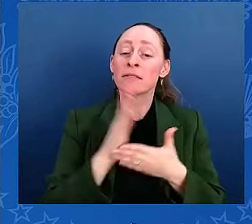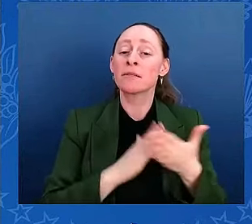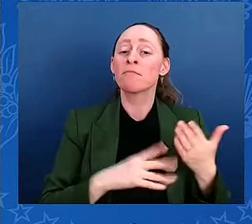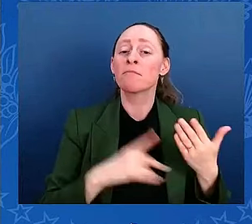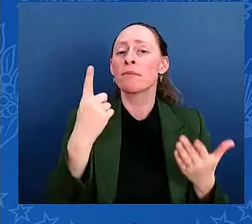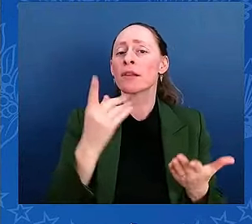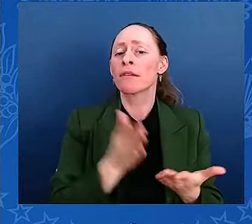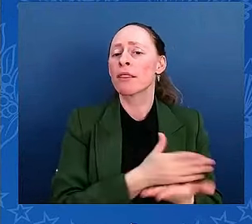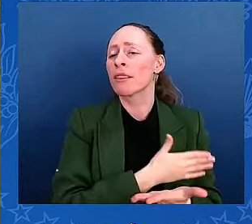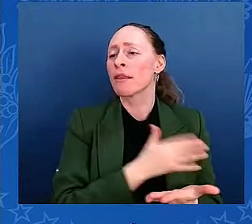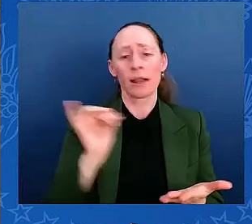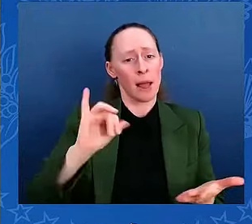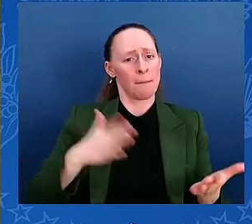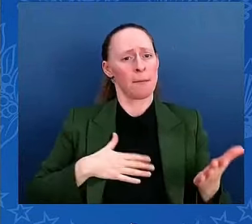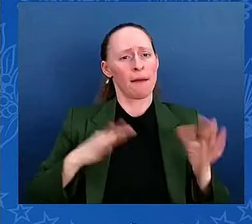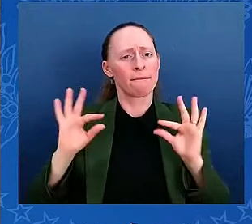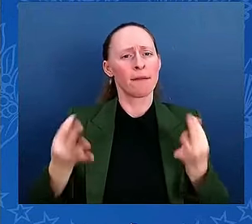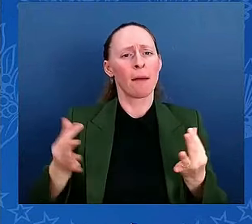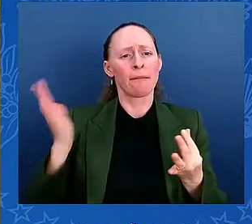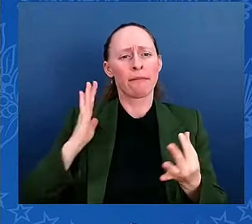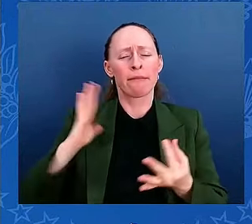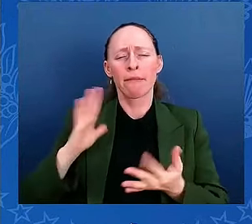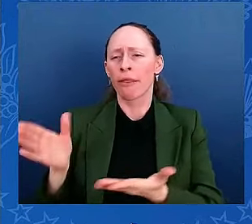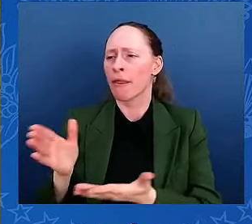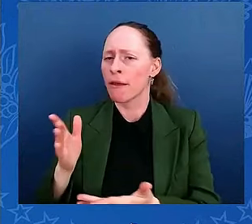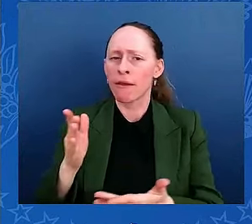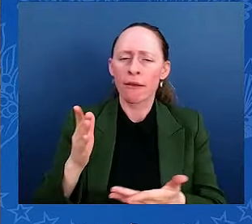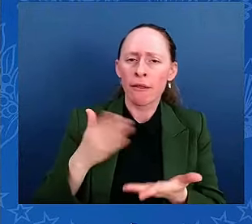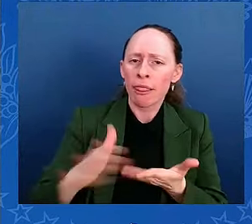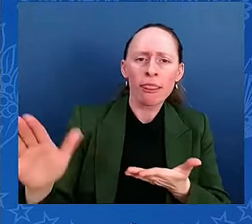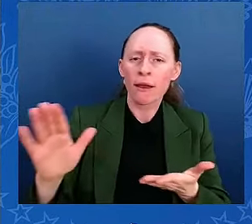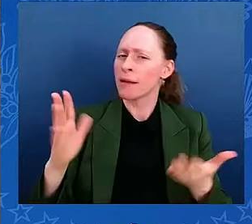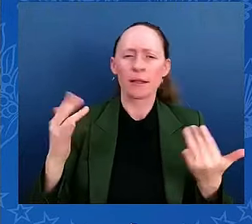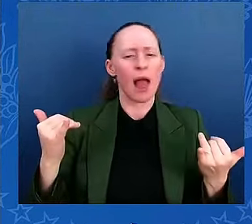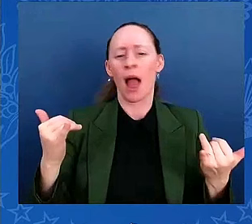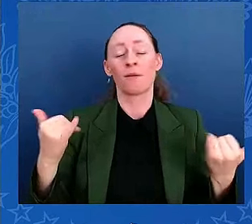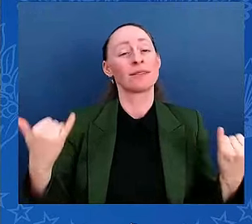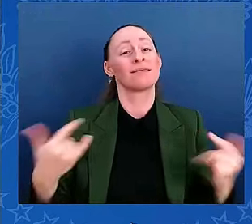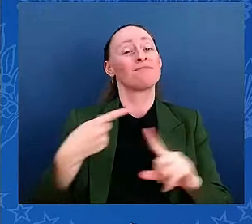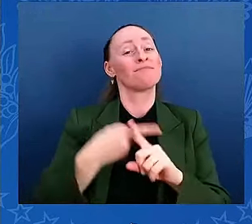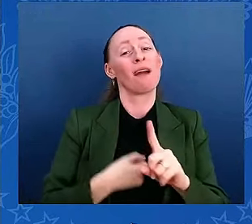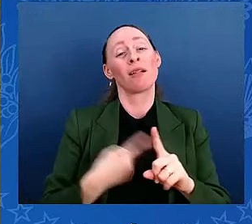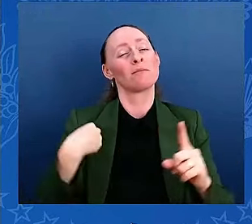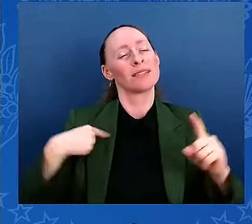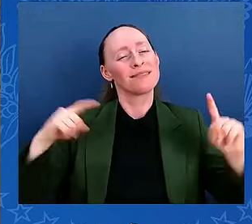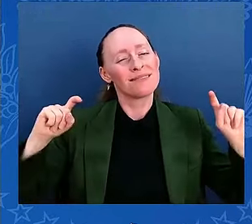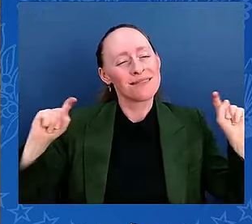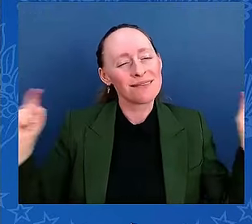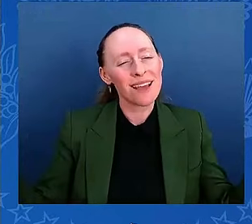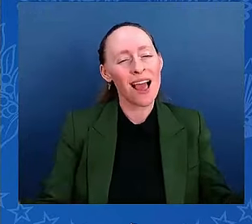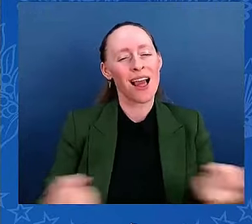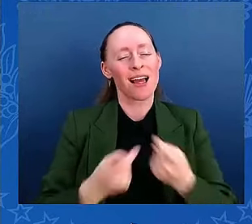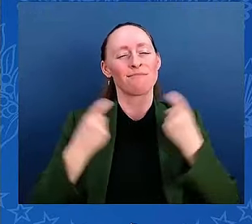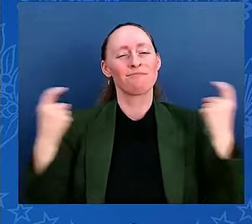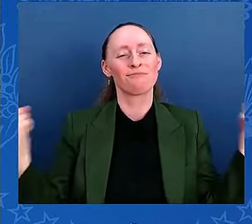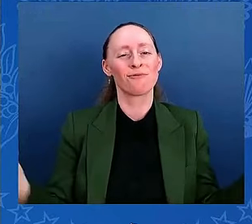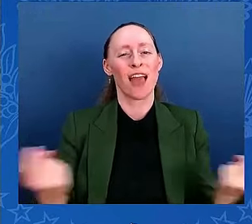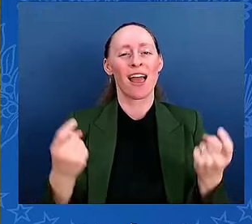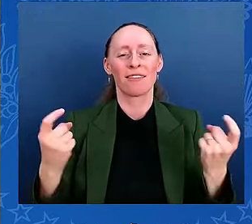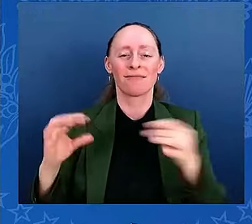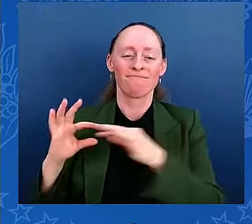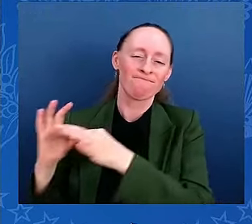Italian-American heritage month is all about. It's about celebrating and connecting feeling the pride and heritage and